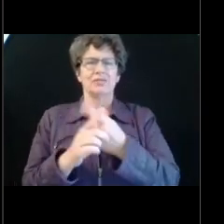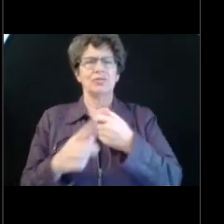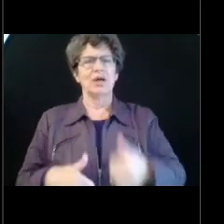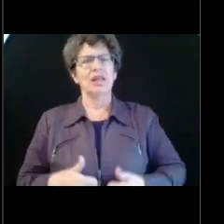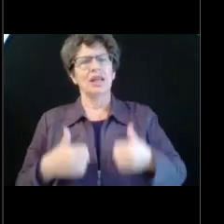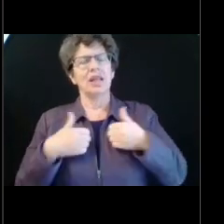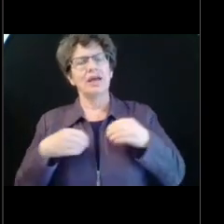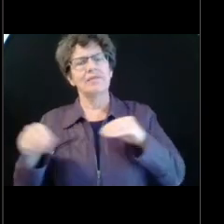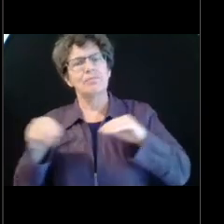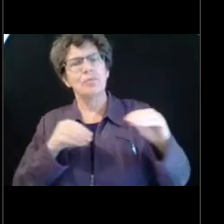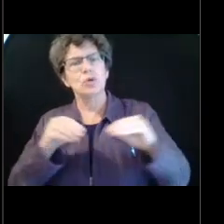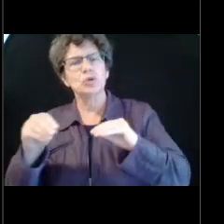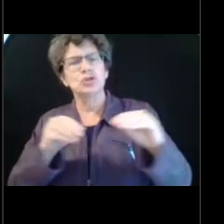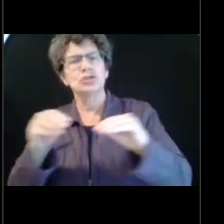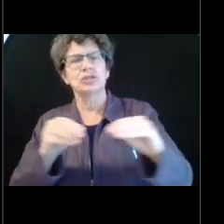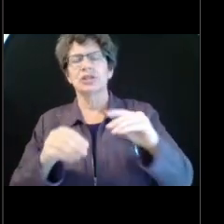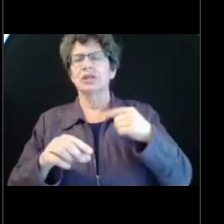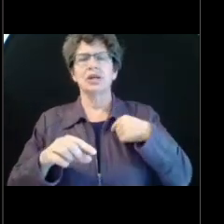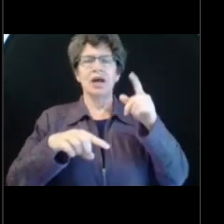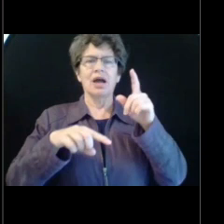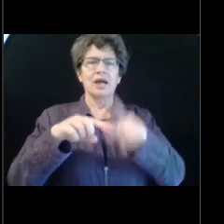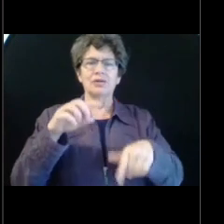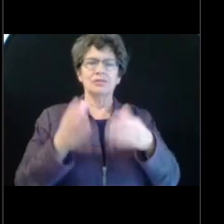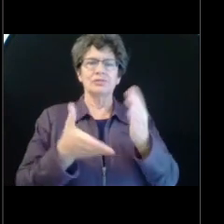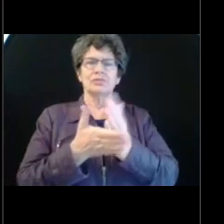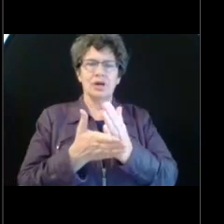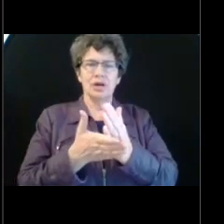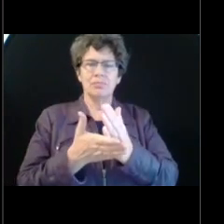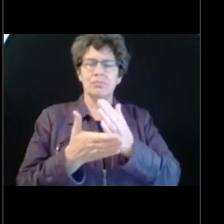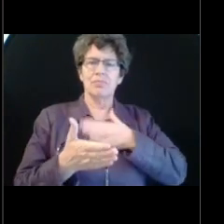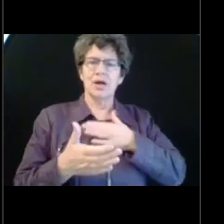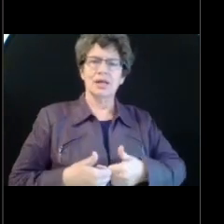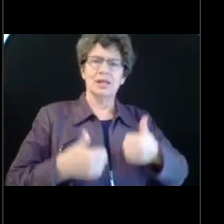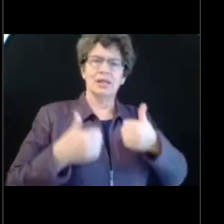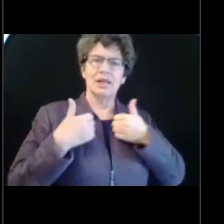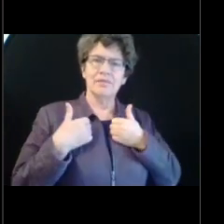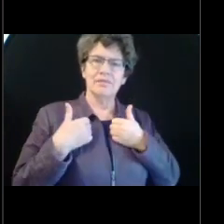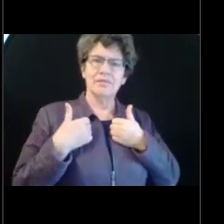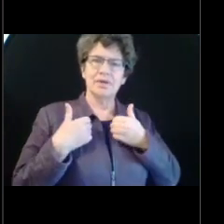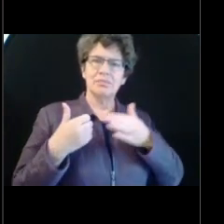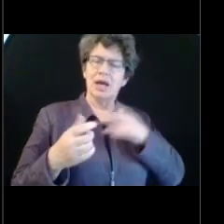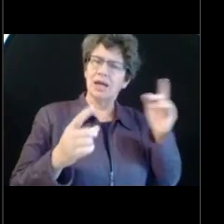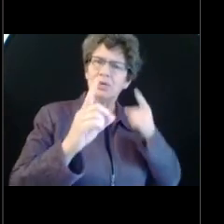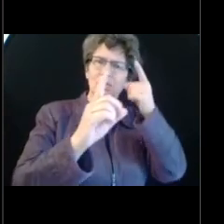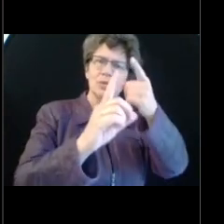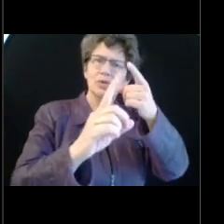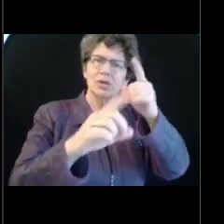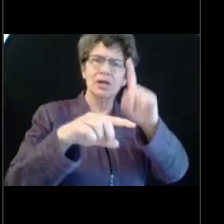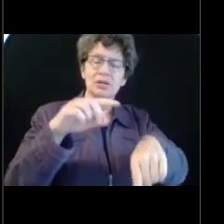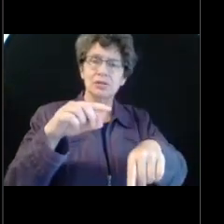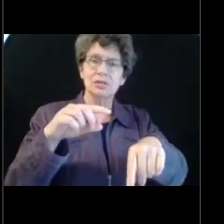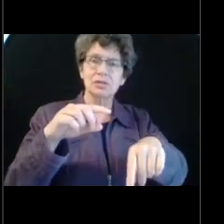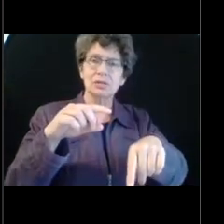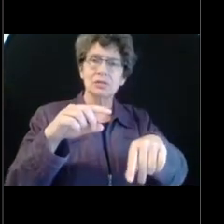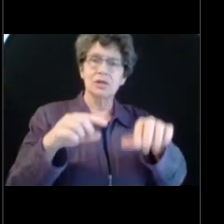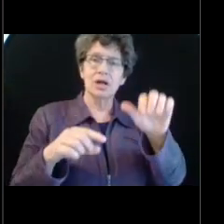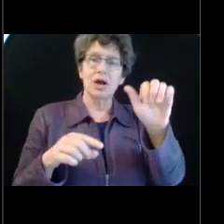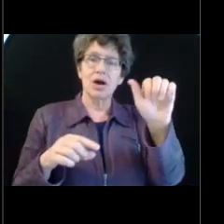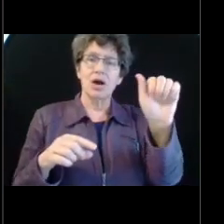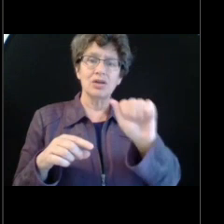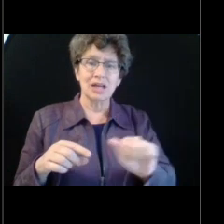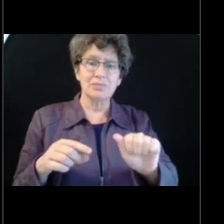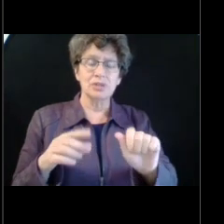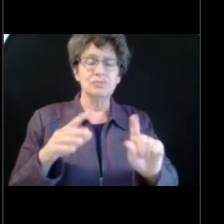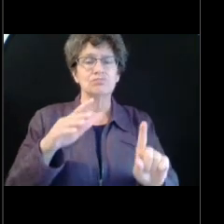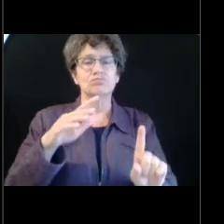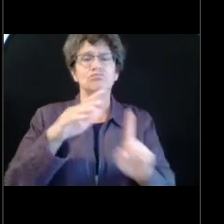I couldn't just stop in the middle of my own life or my own goals. The Alzheimer's showed up when it did. And then